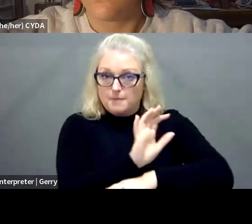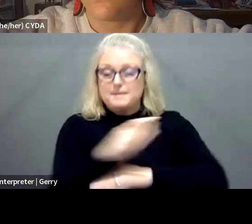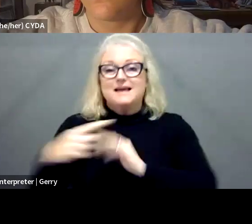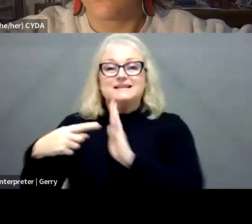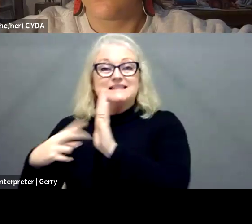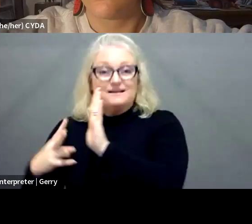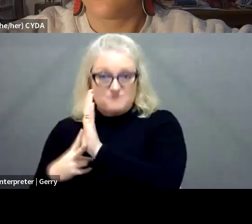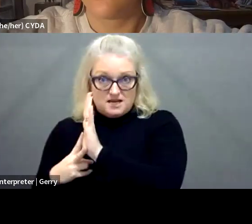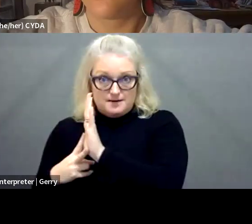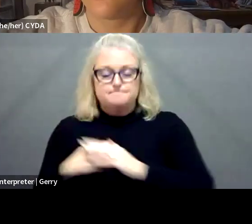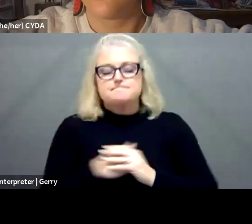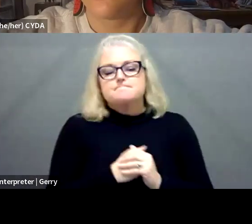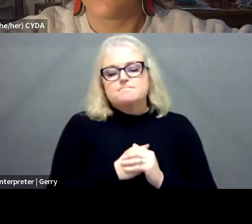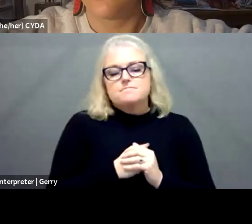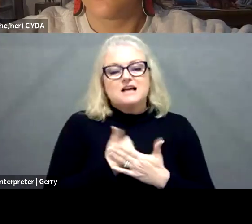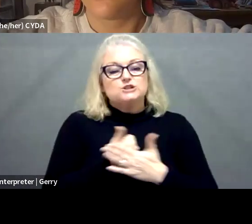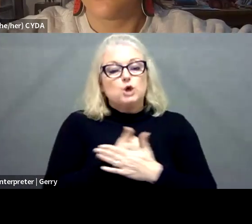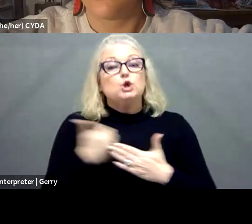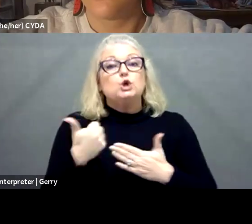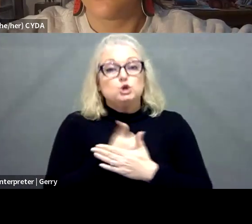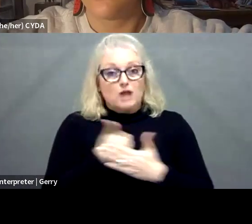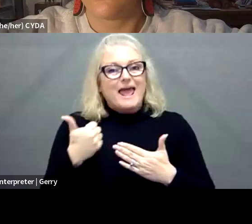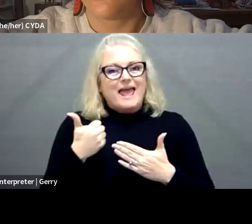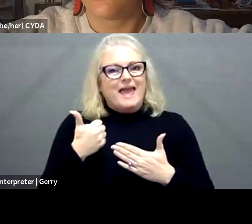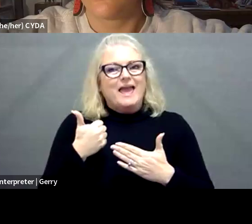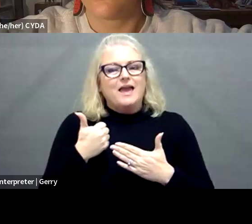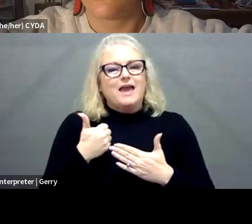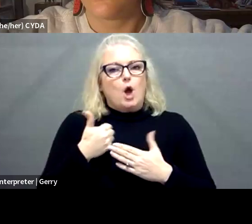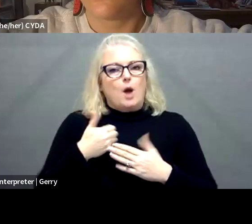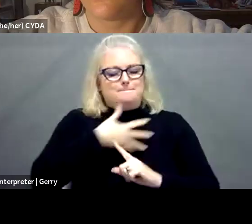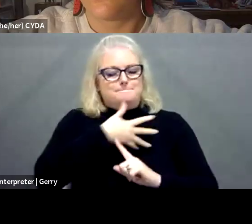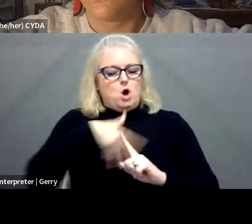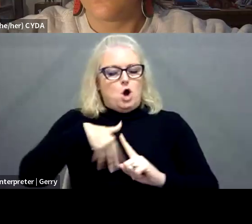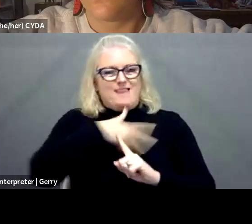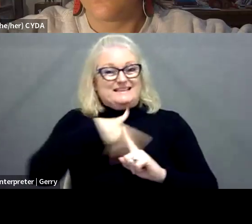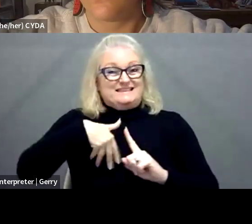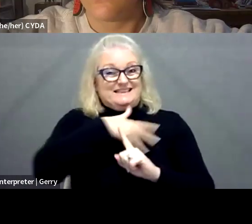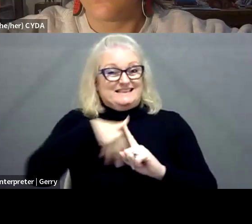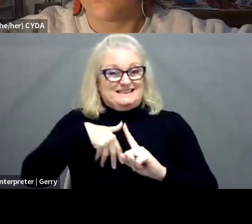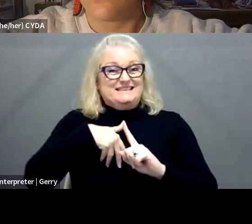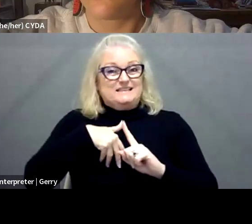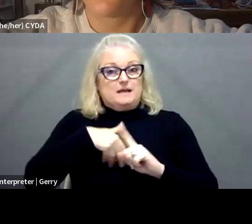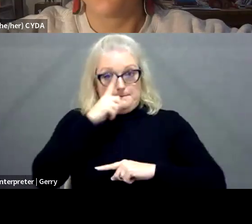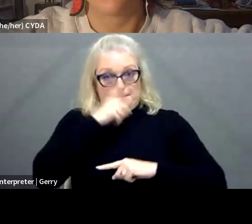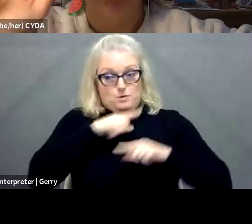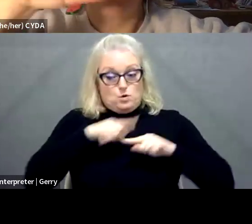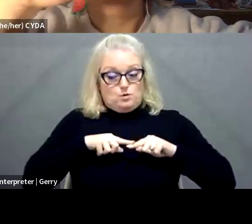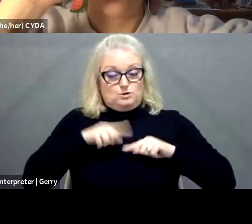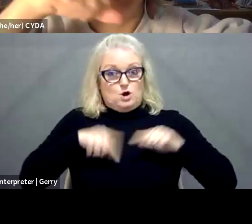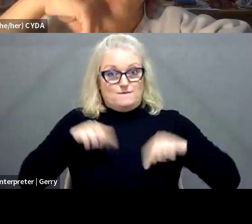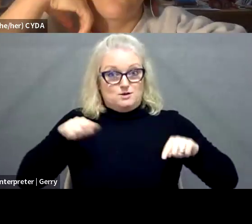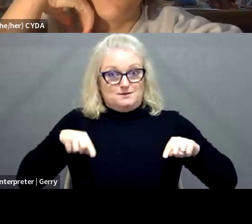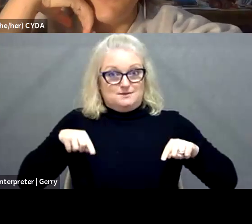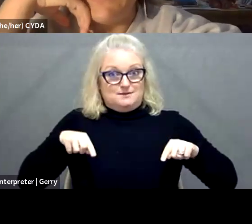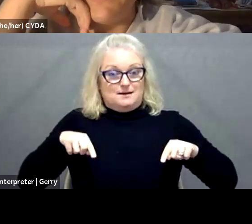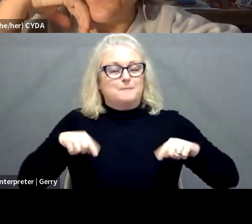as the writer's room or the behind the scenes gets more diverse, so do the stories. Kind of how,